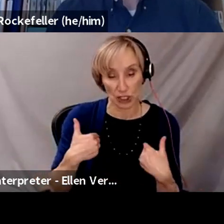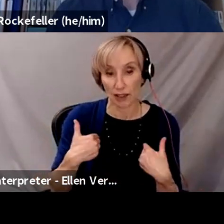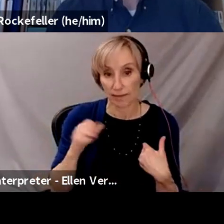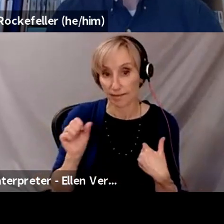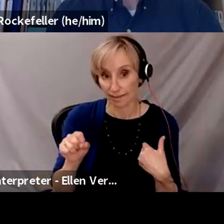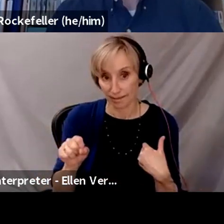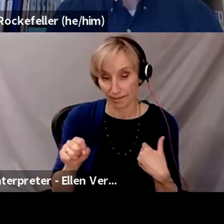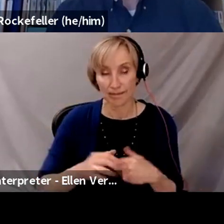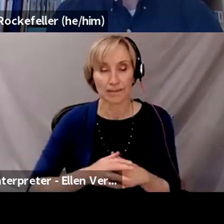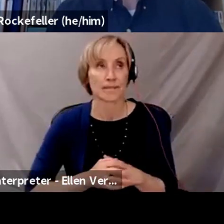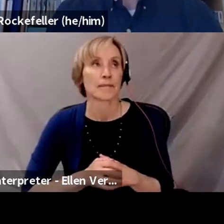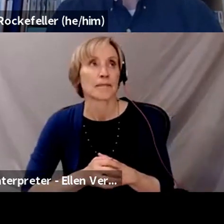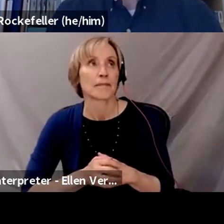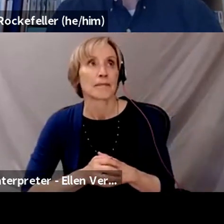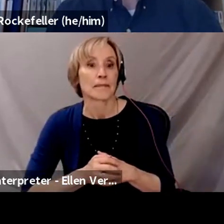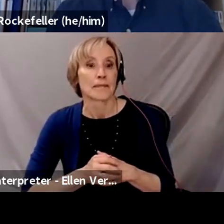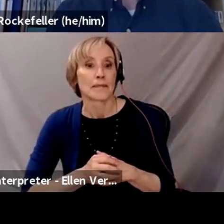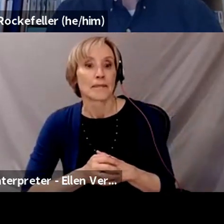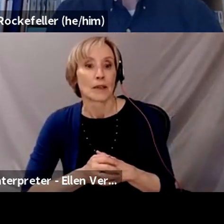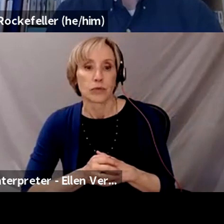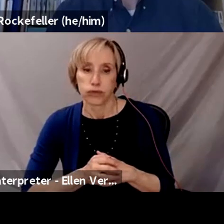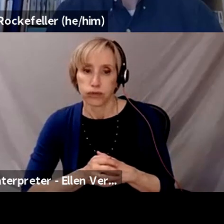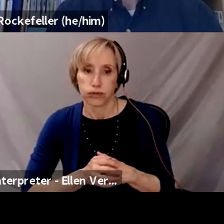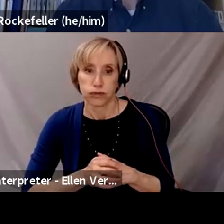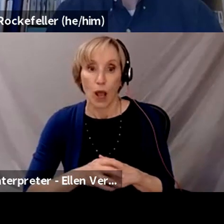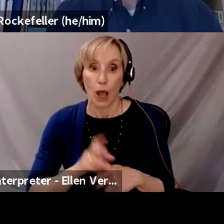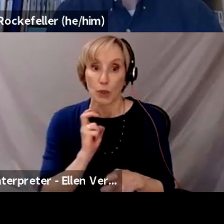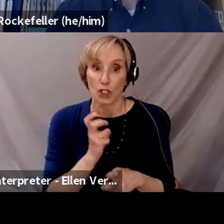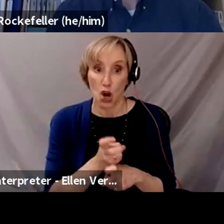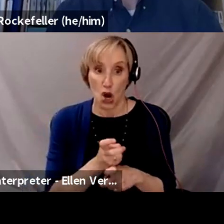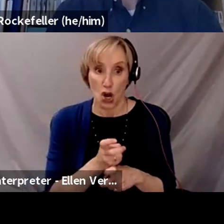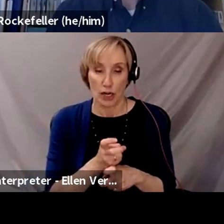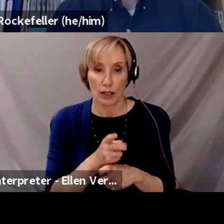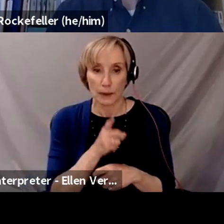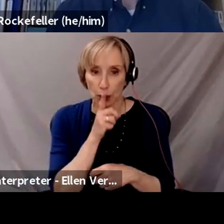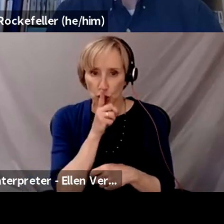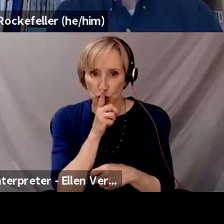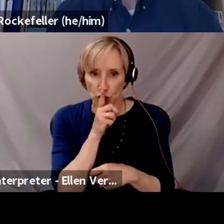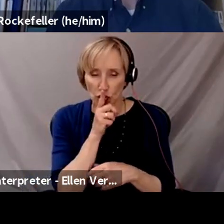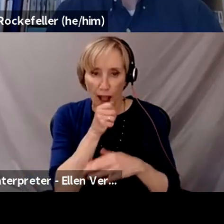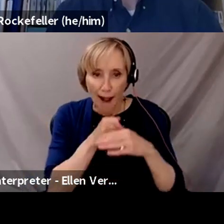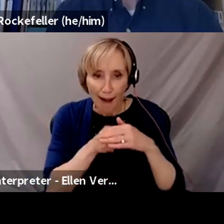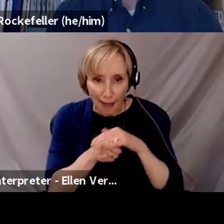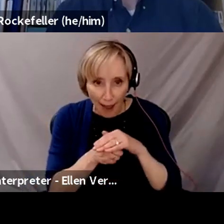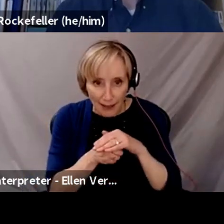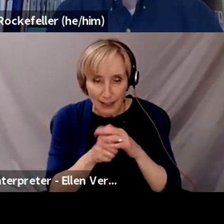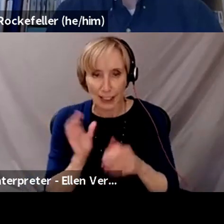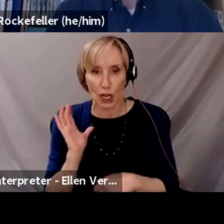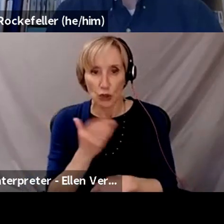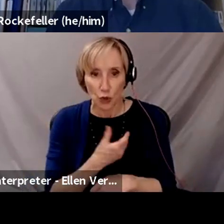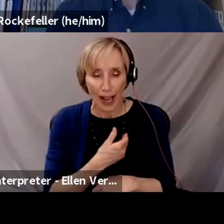and it was very hard being a closeted trans woman in the military.